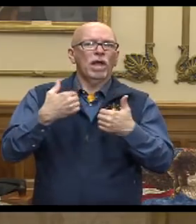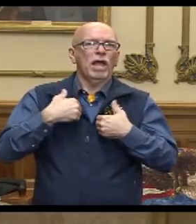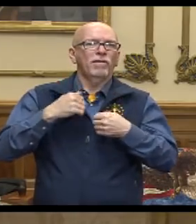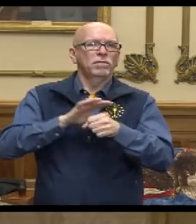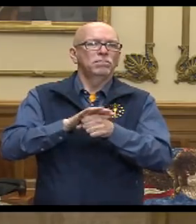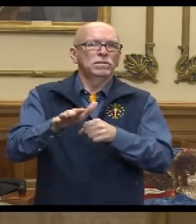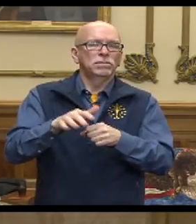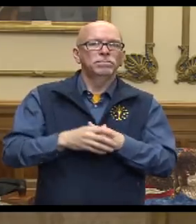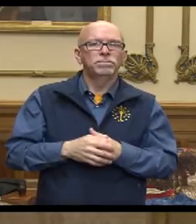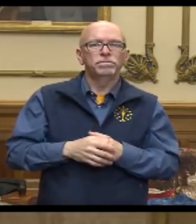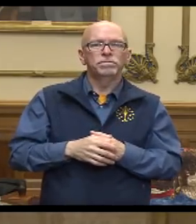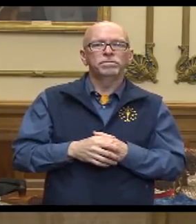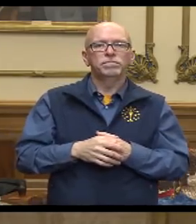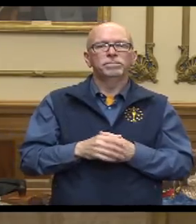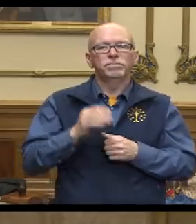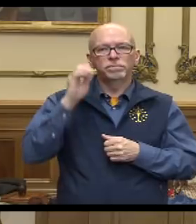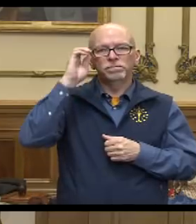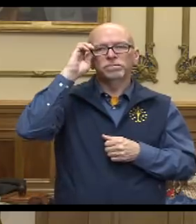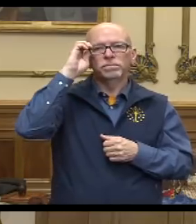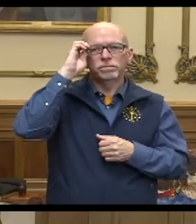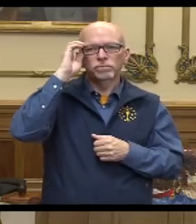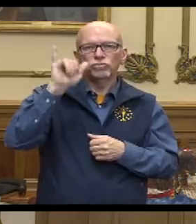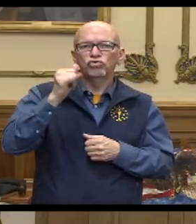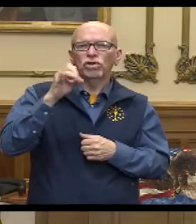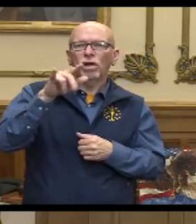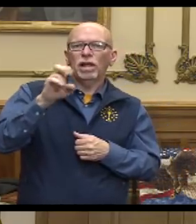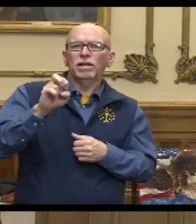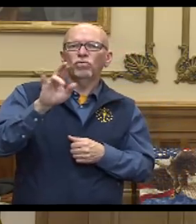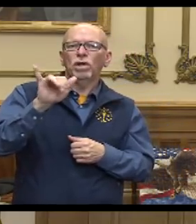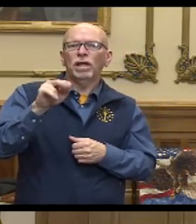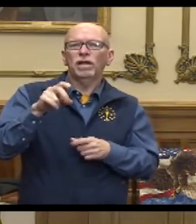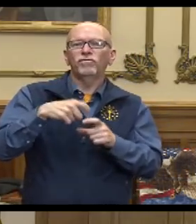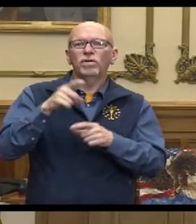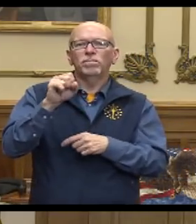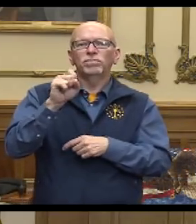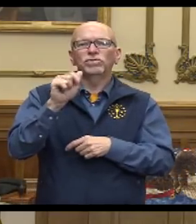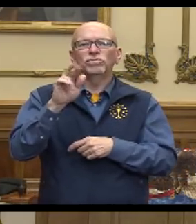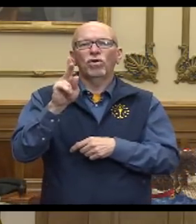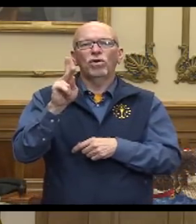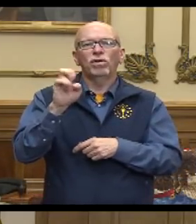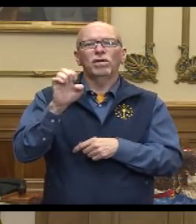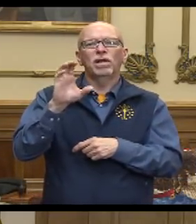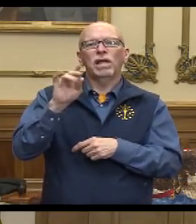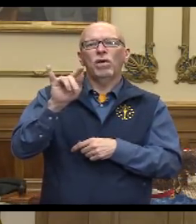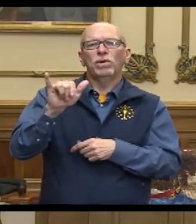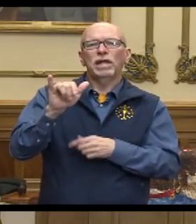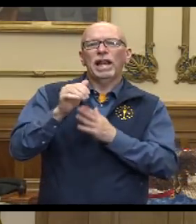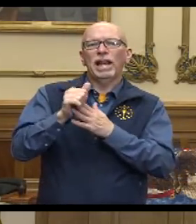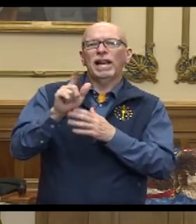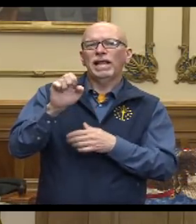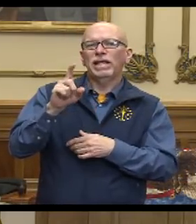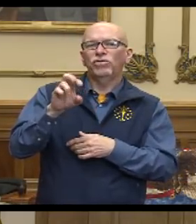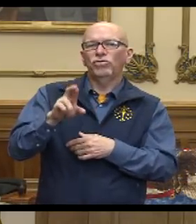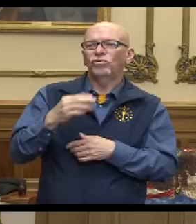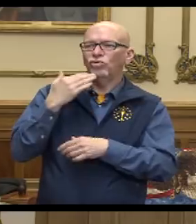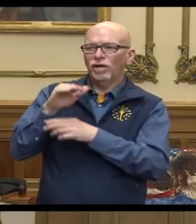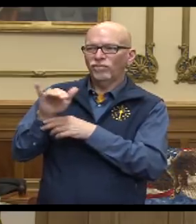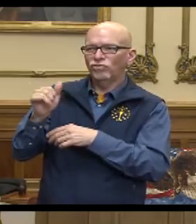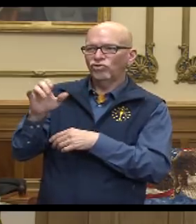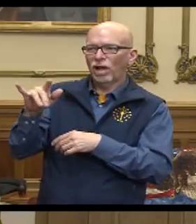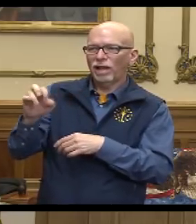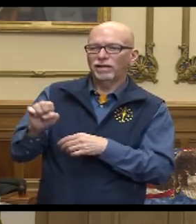care of. Jacqueline Ryan, the Stark County Leader. Good afternoon, Jacqueline.